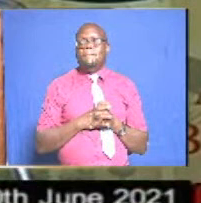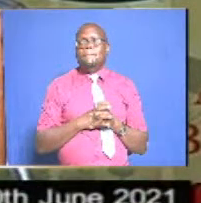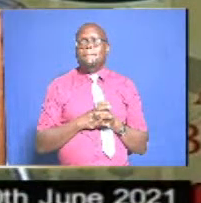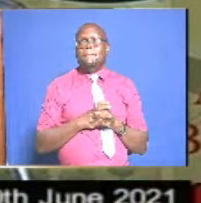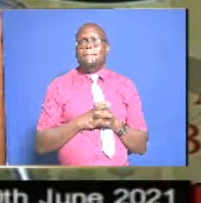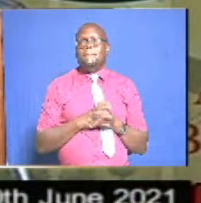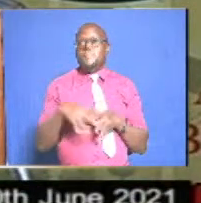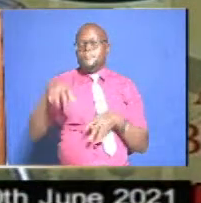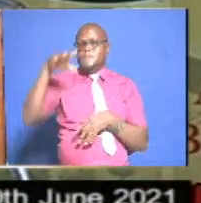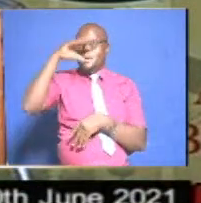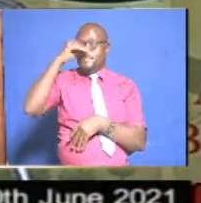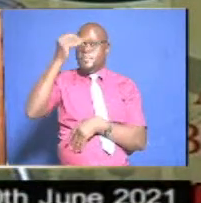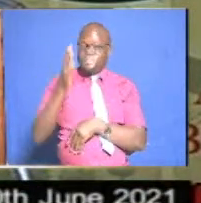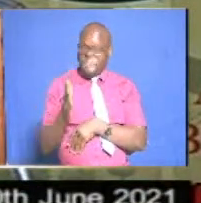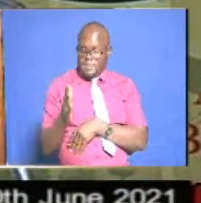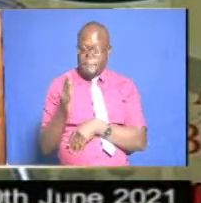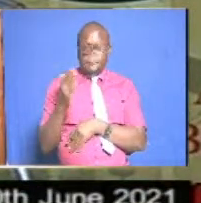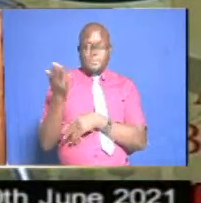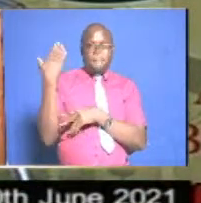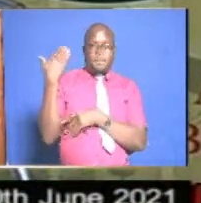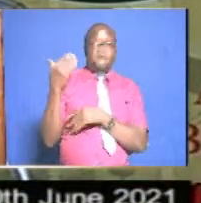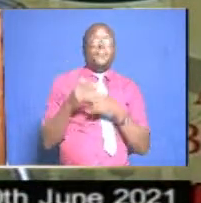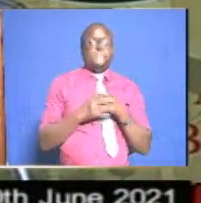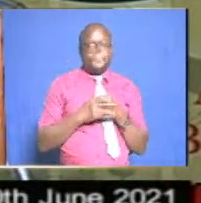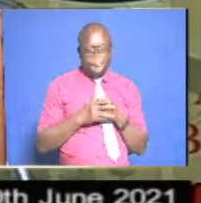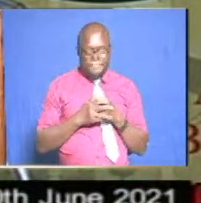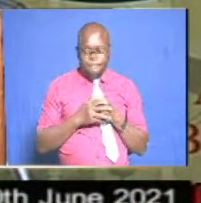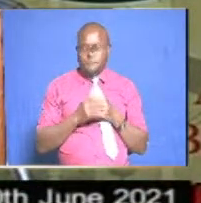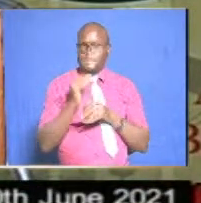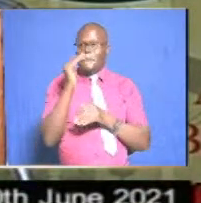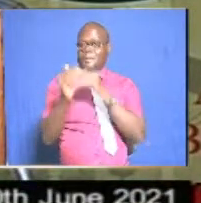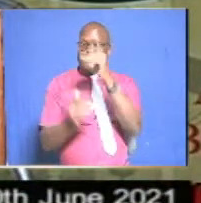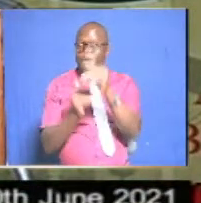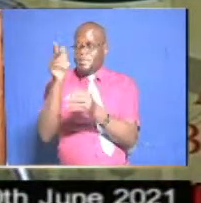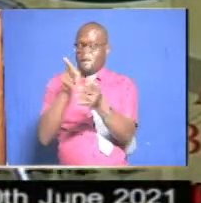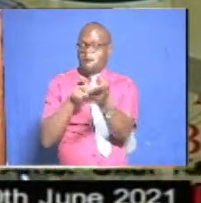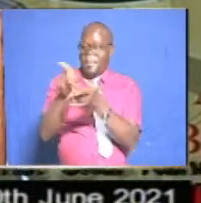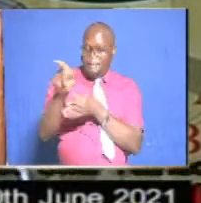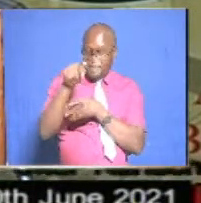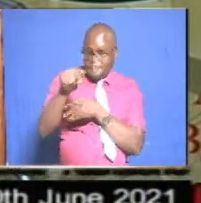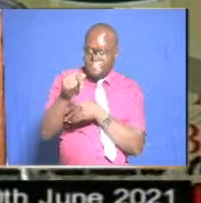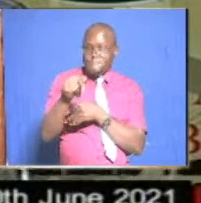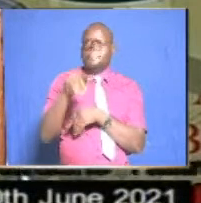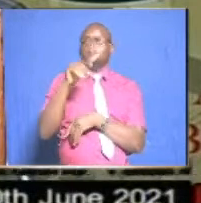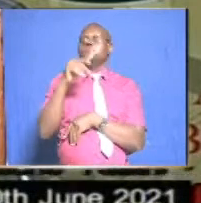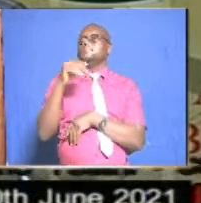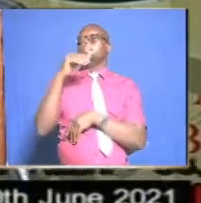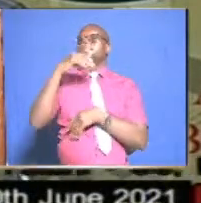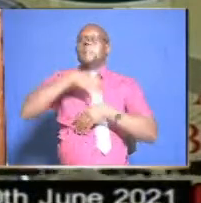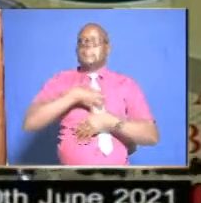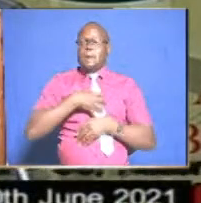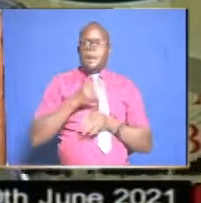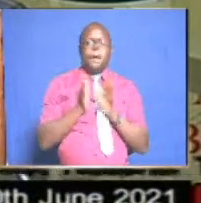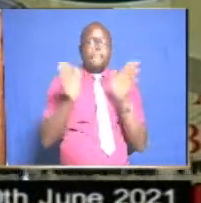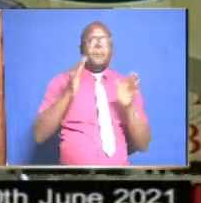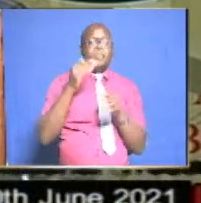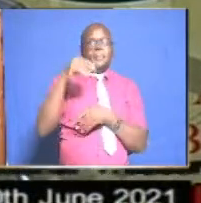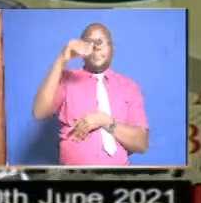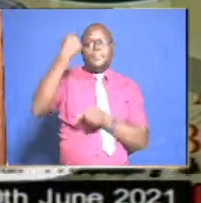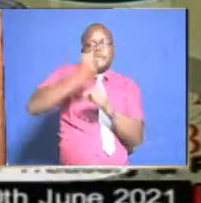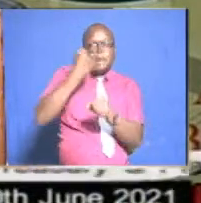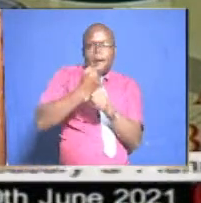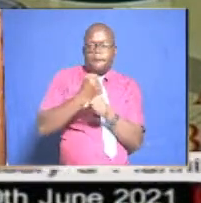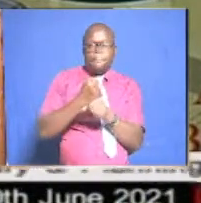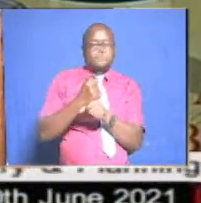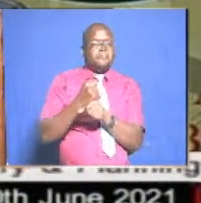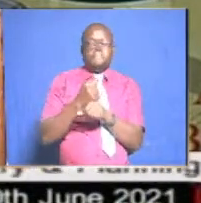Mr. Speaker, in the past, the processing of payment of pension benefits to retired public servants has neither been efficient